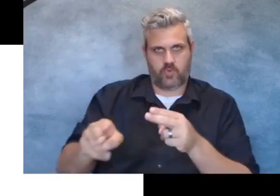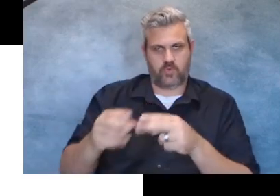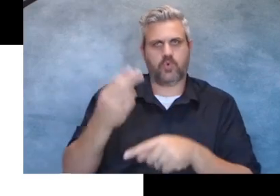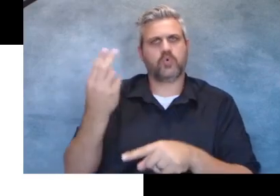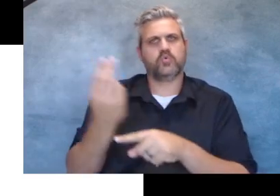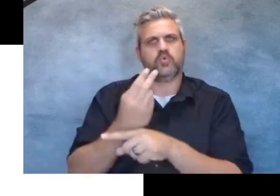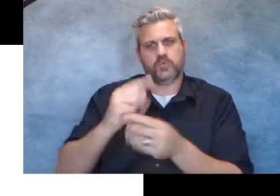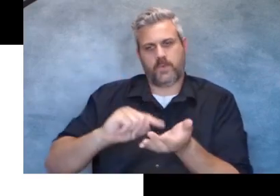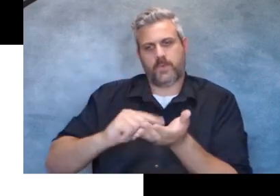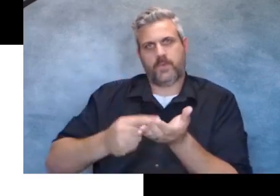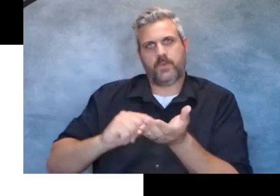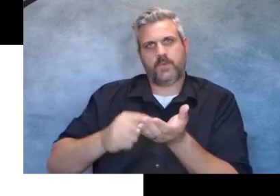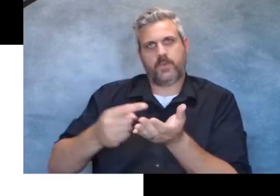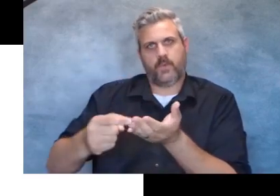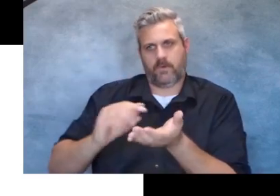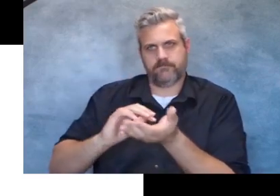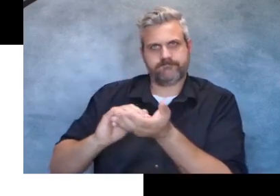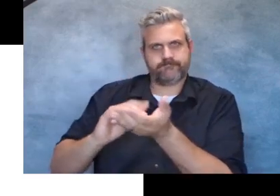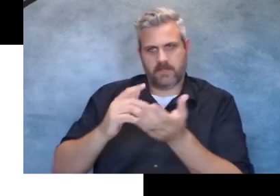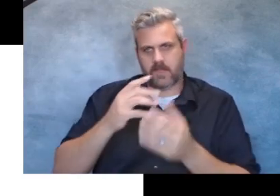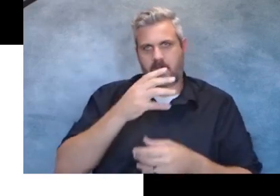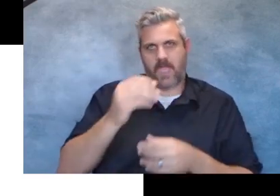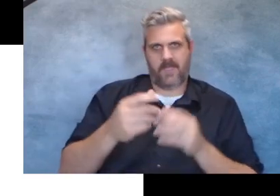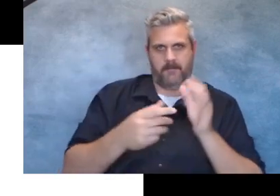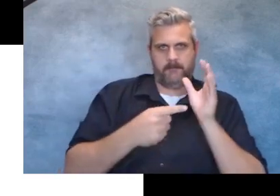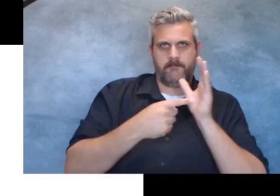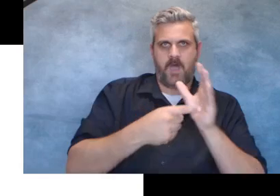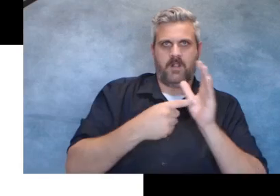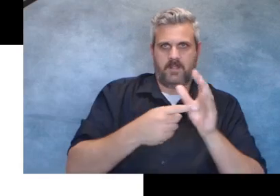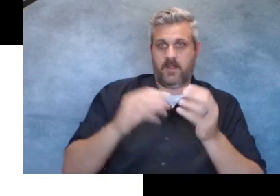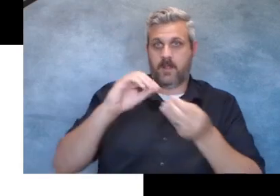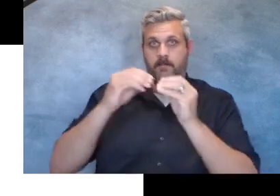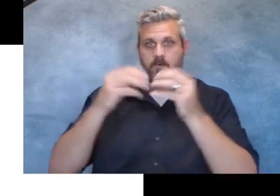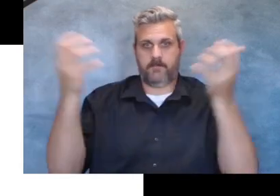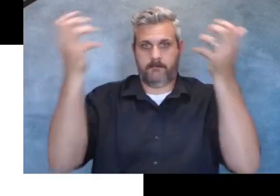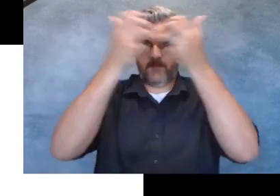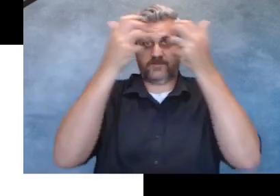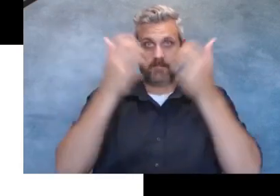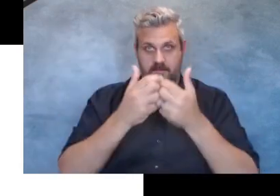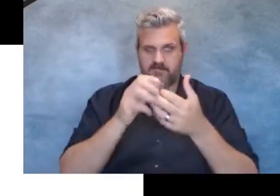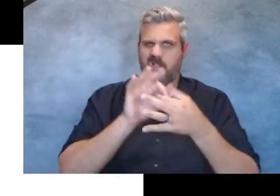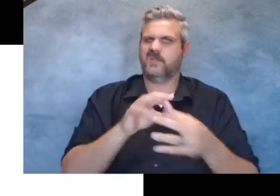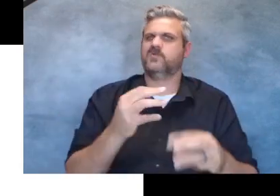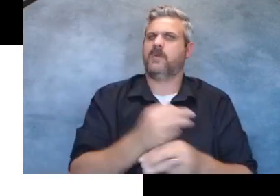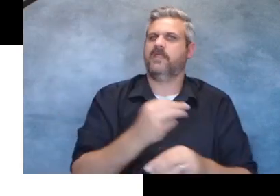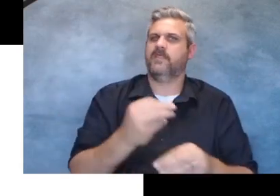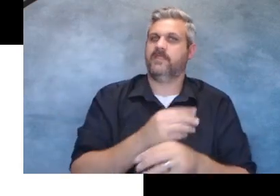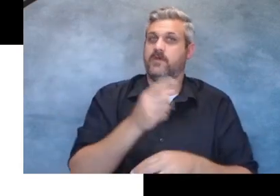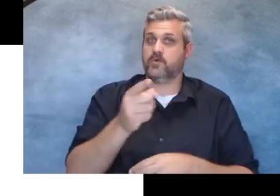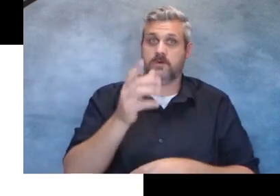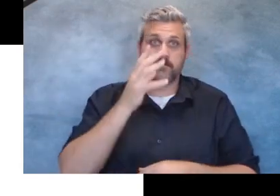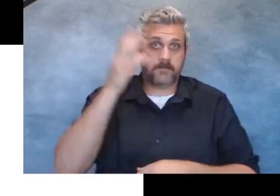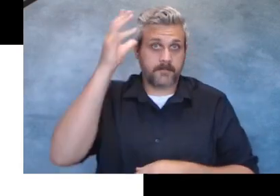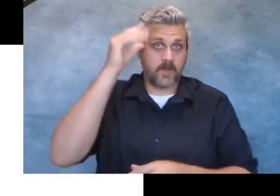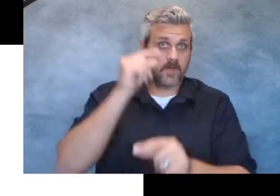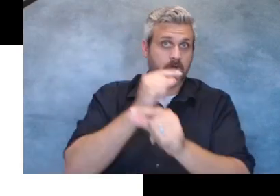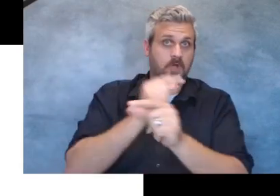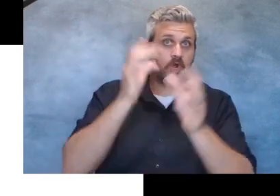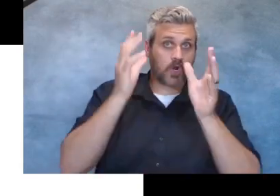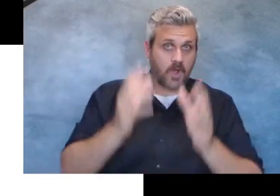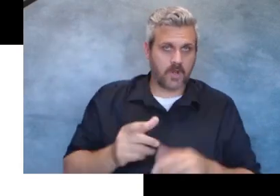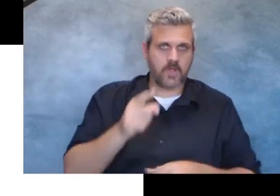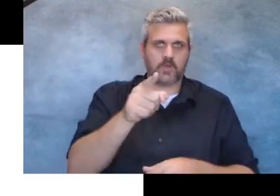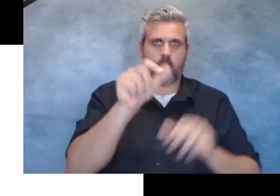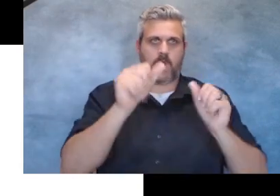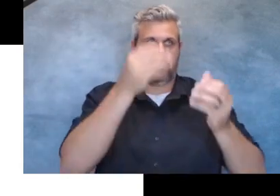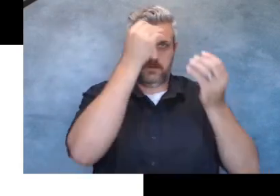raised dots and modeling when identifying a matching number in math. As a parent or guardian, you may be able to inform